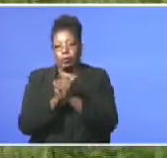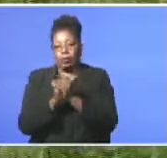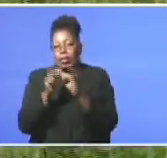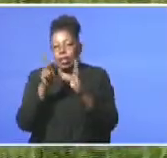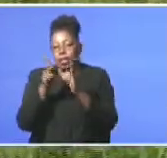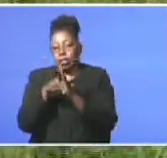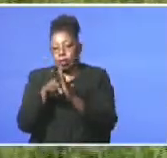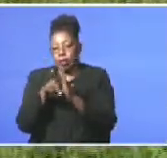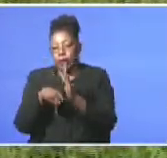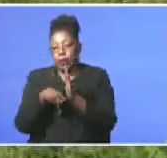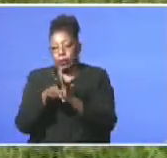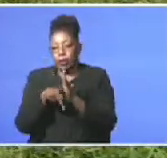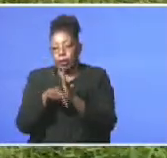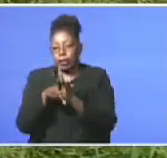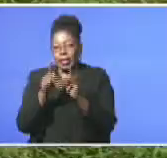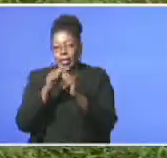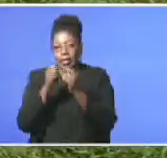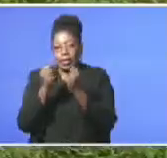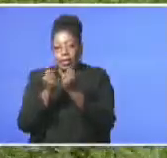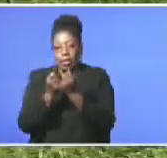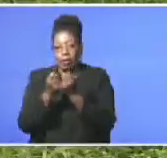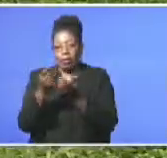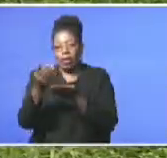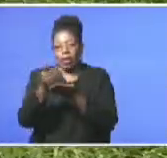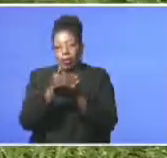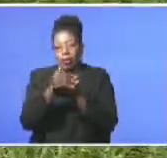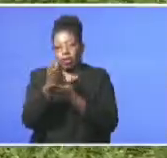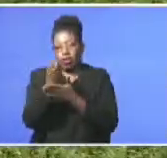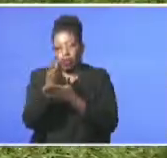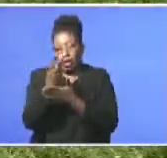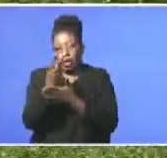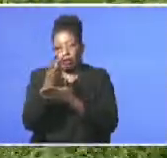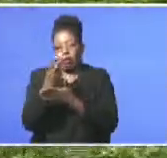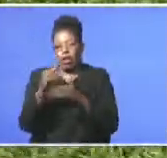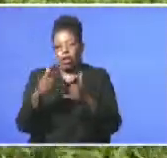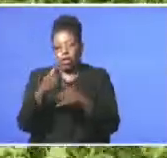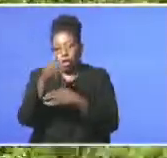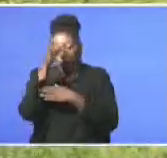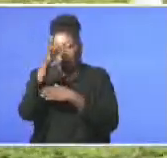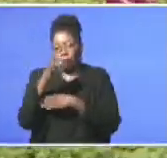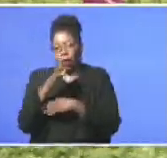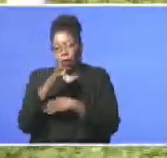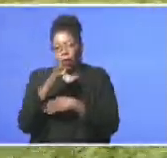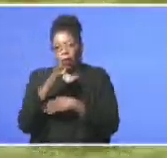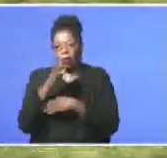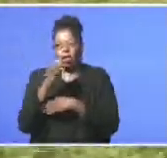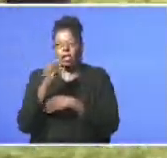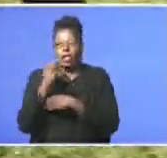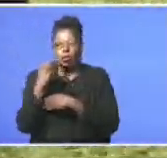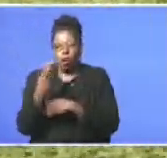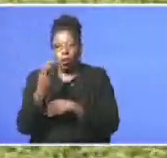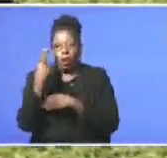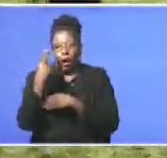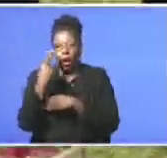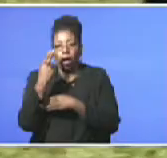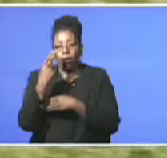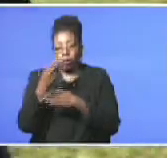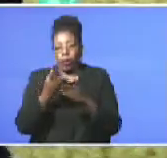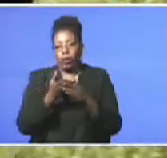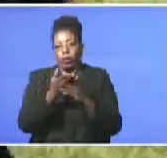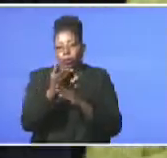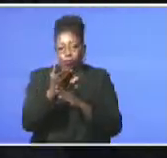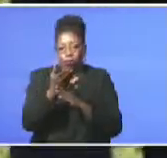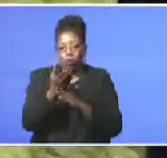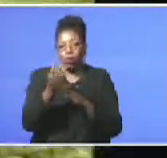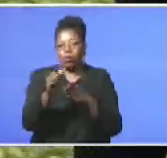Harvey Mullings, working out with about a dozen young men. After a quick warm-up and run, they went through drills and a short